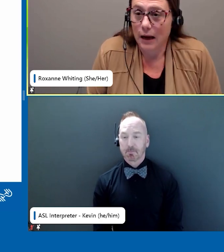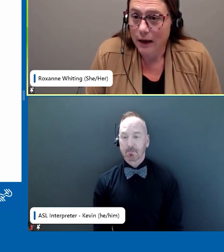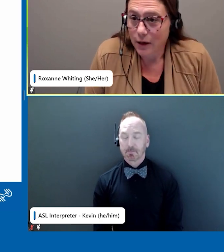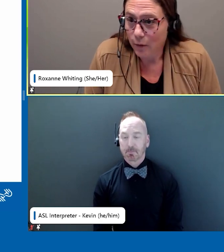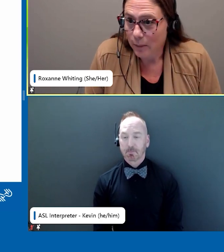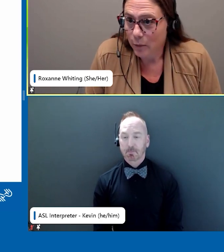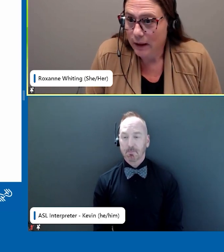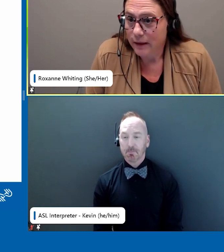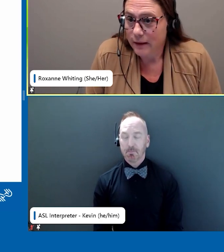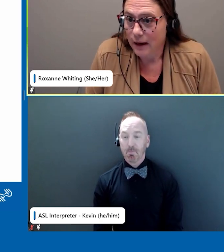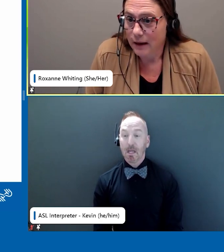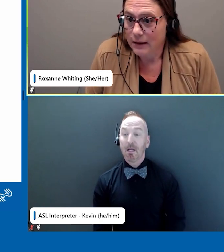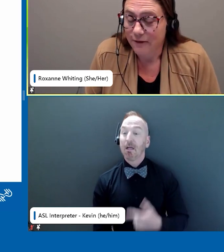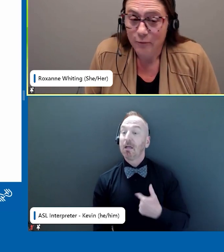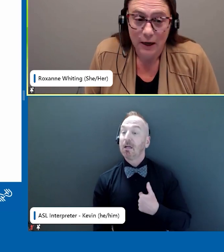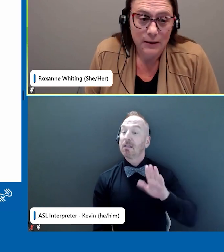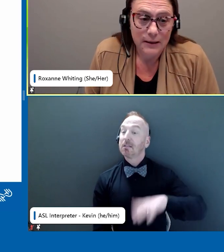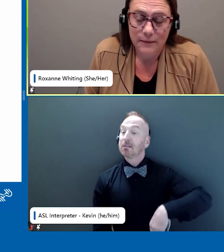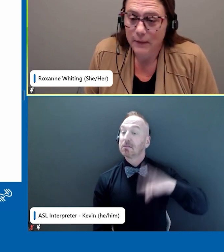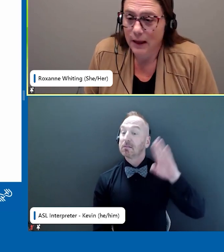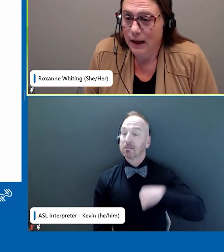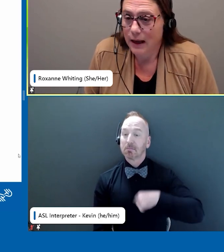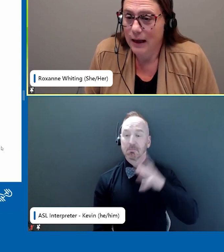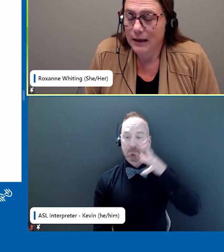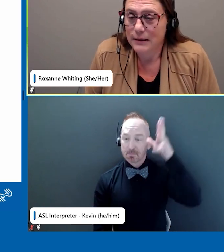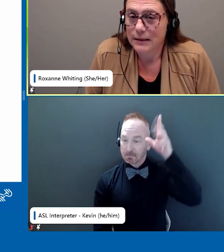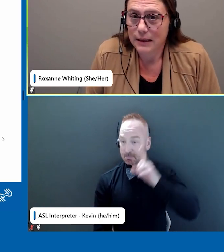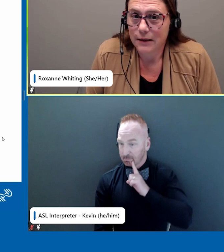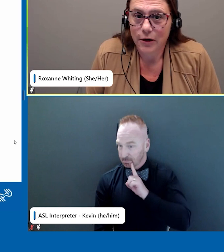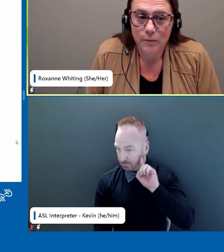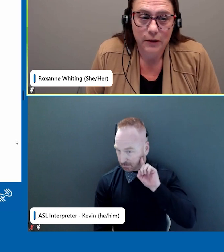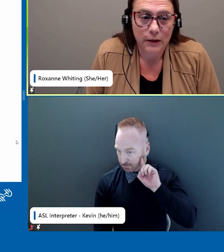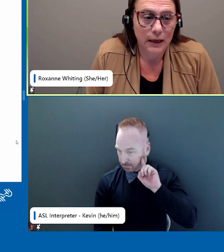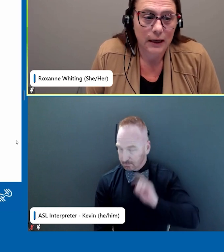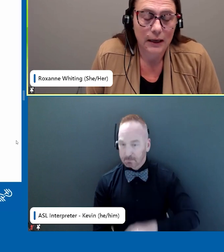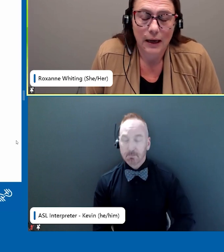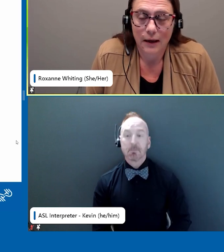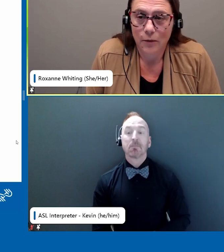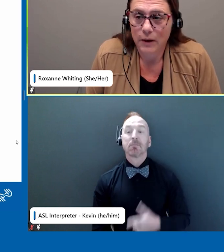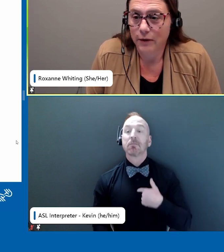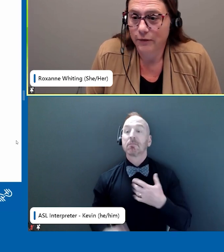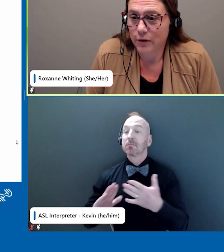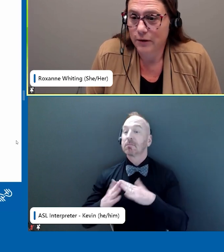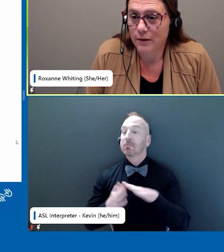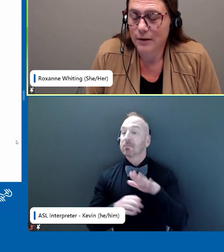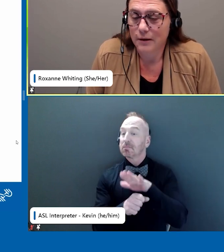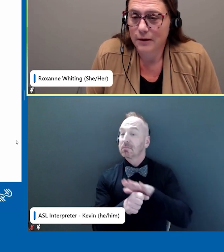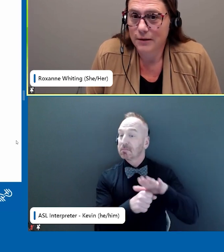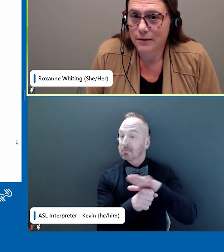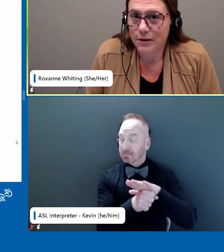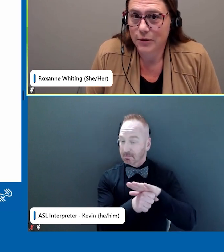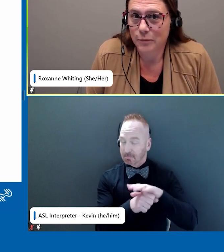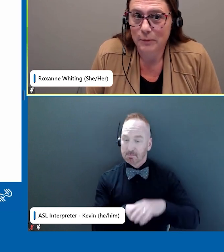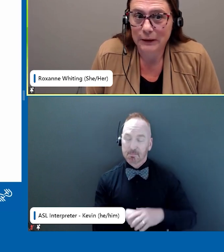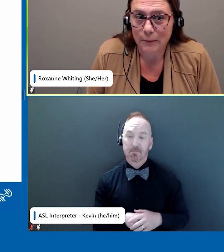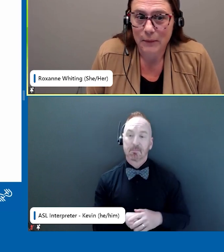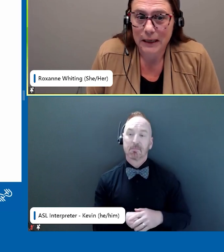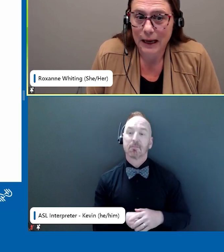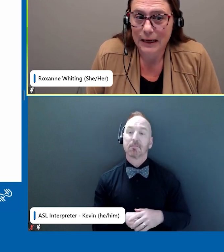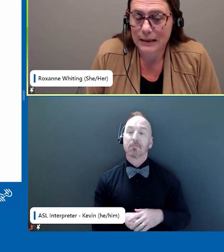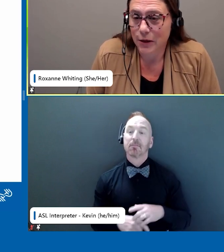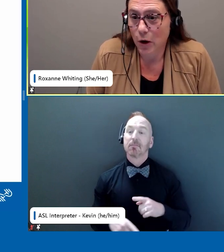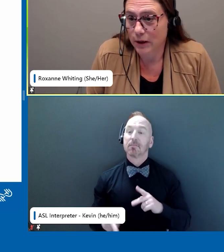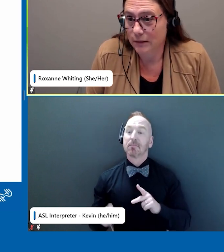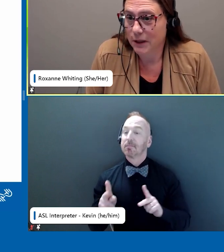So I grew up with deaf parents, and in our community, we refer to people like